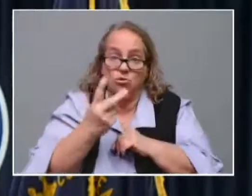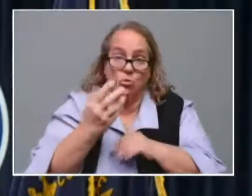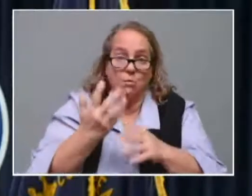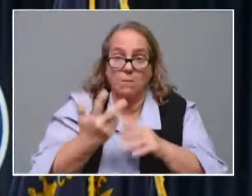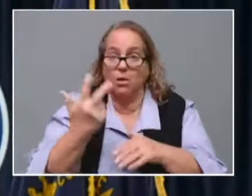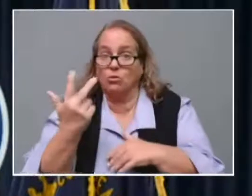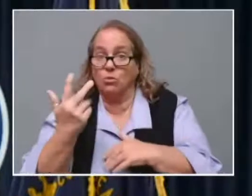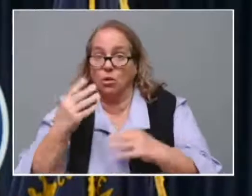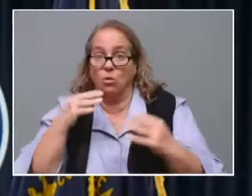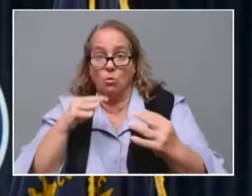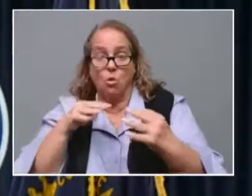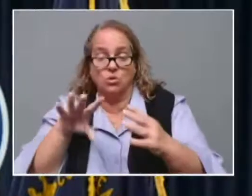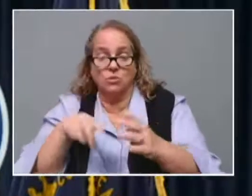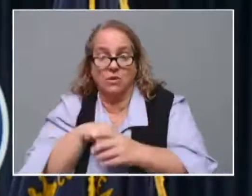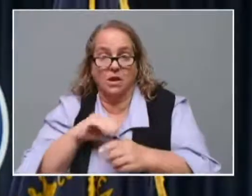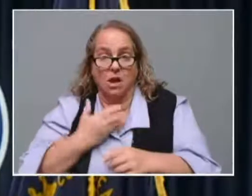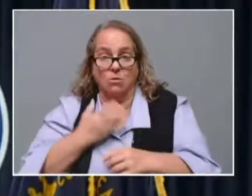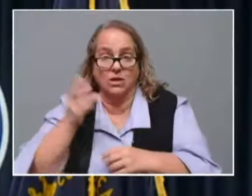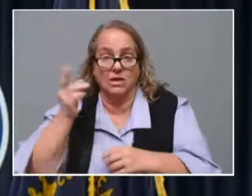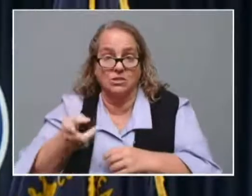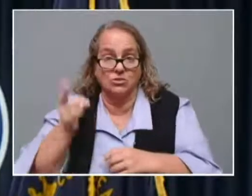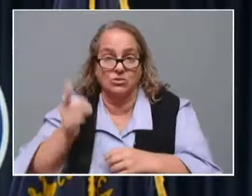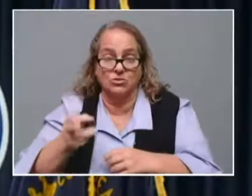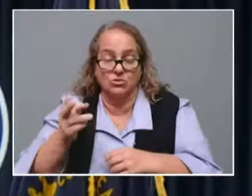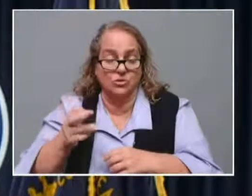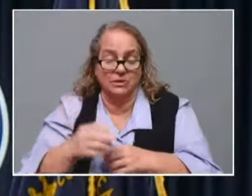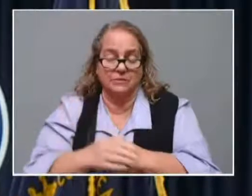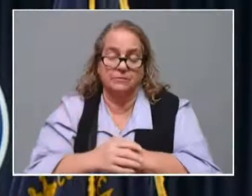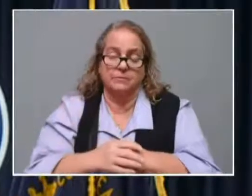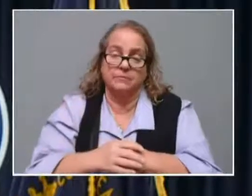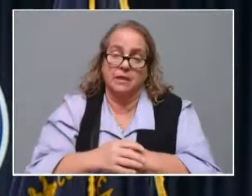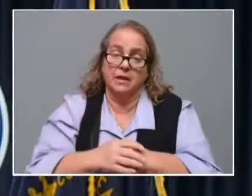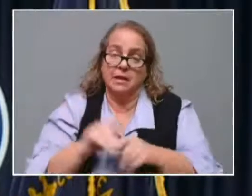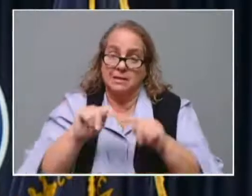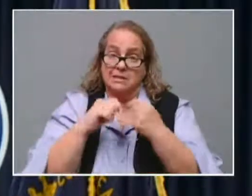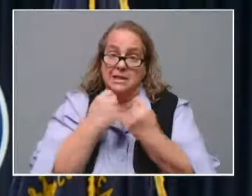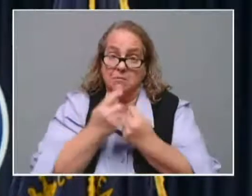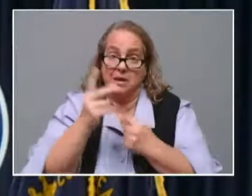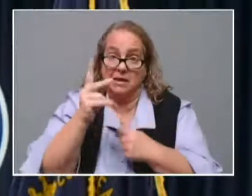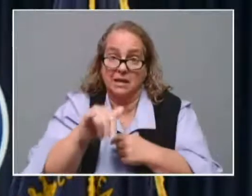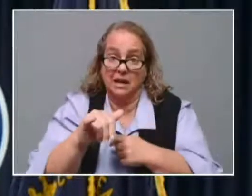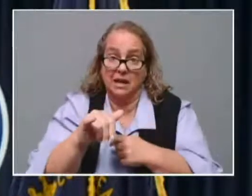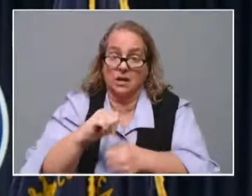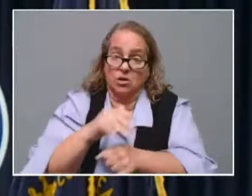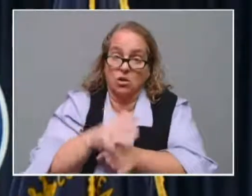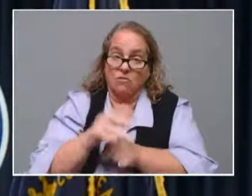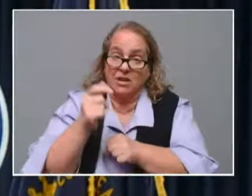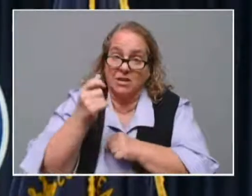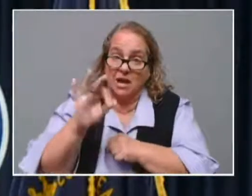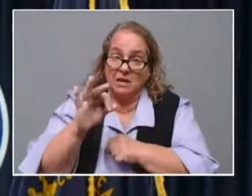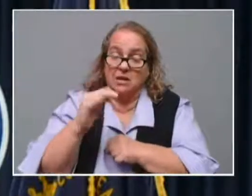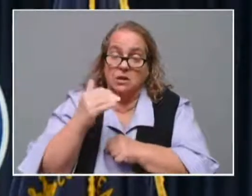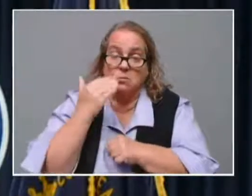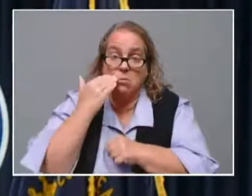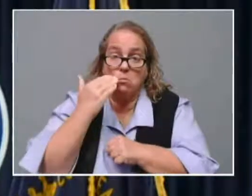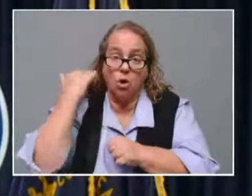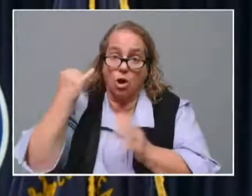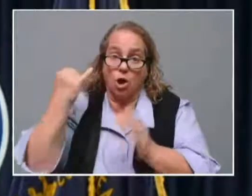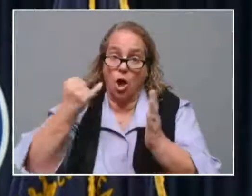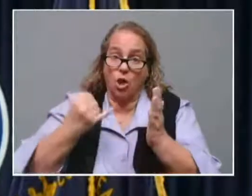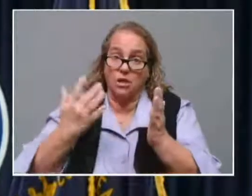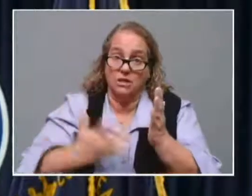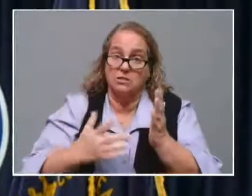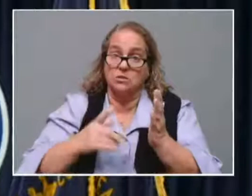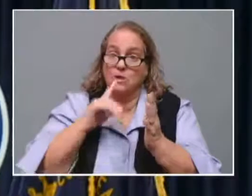in our history combined. The Team Kentucky COVID-19 Memorial Artist was selected